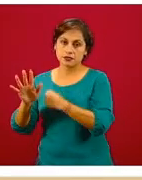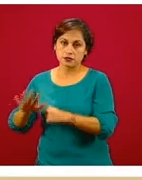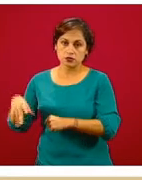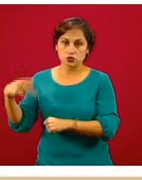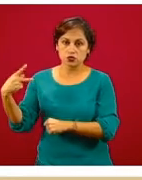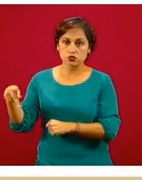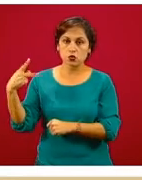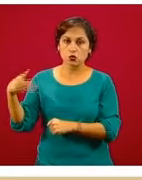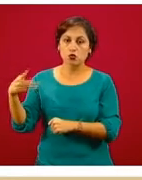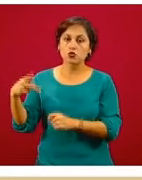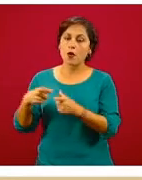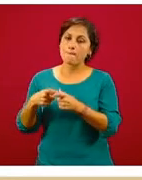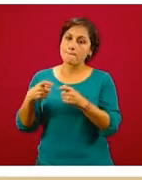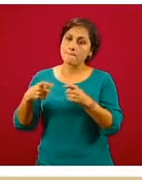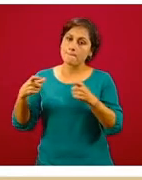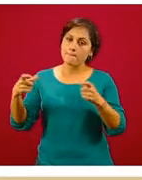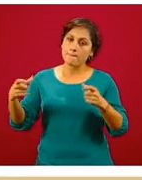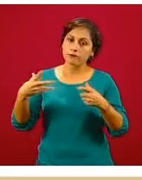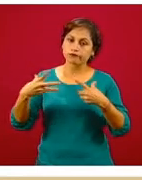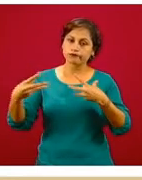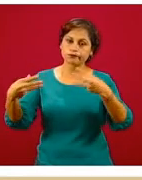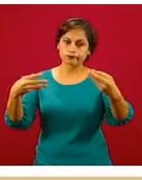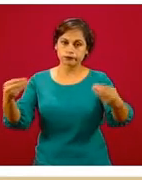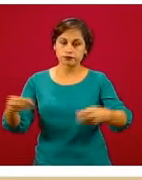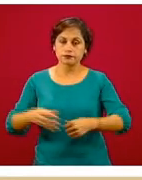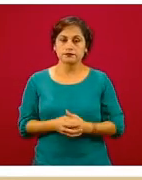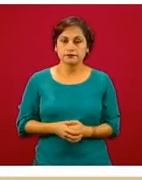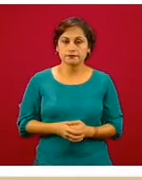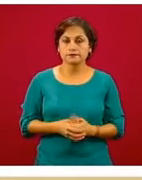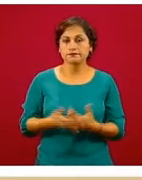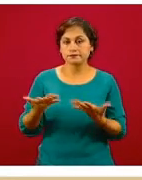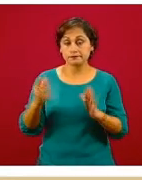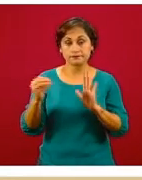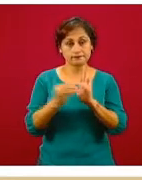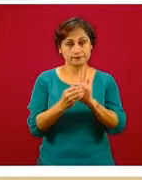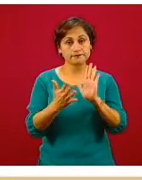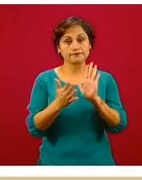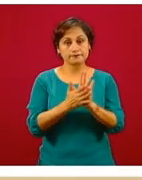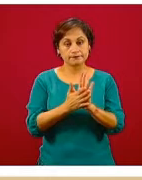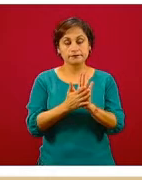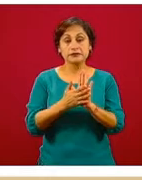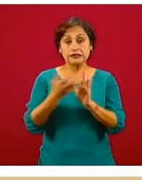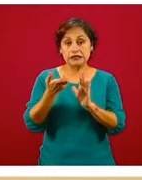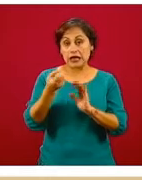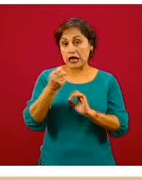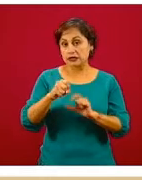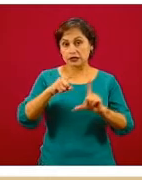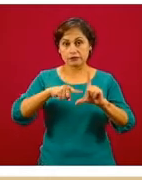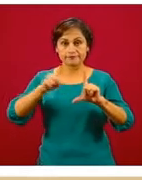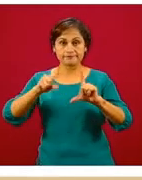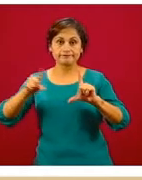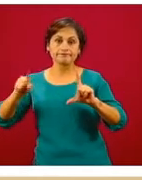And countries that are in that region are still continuing to have some transmission levels.